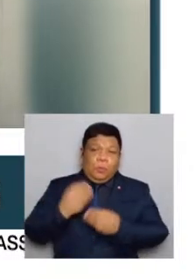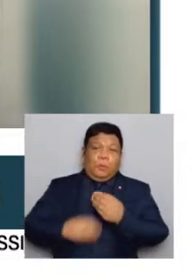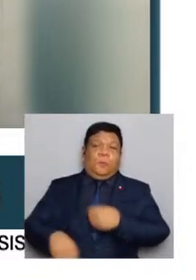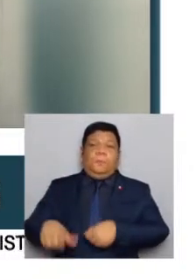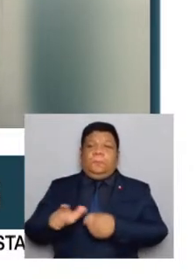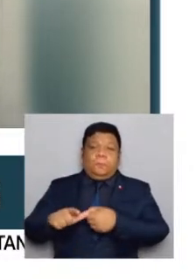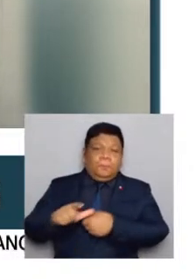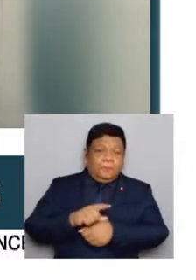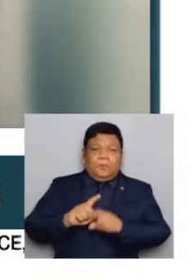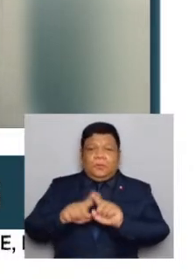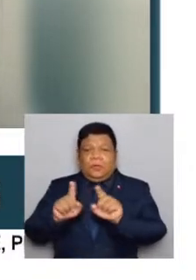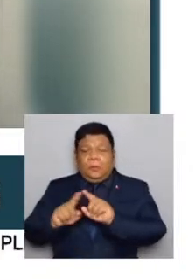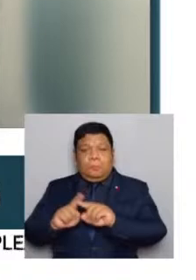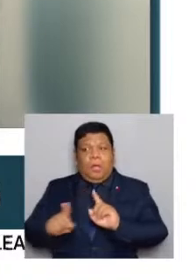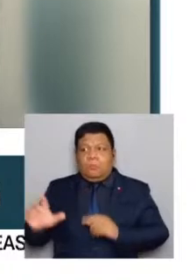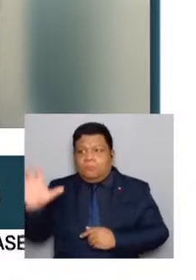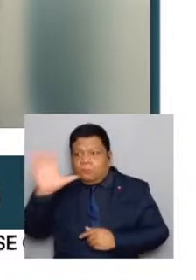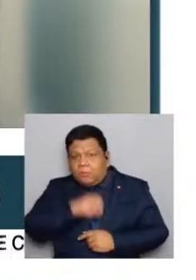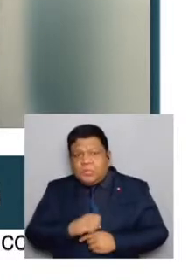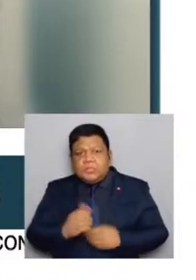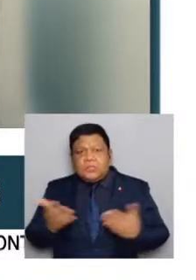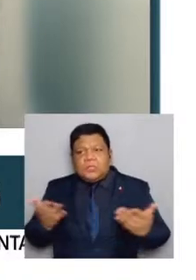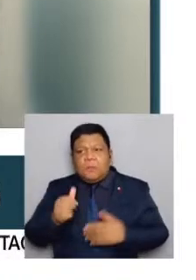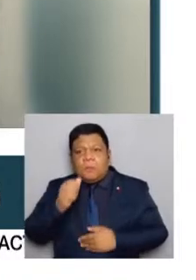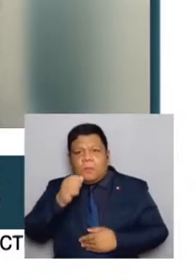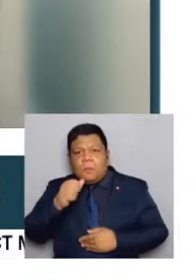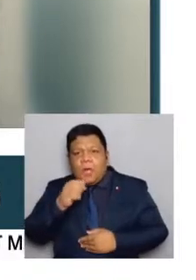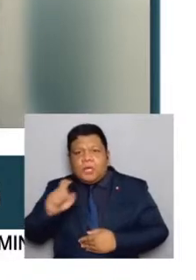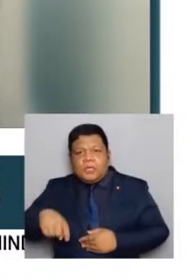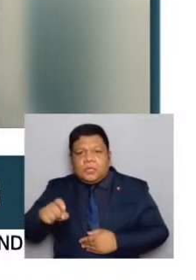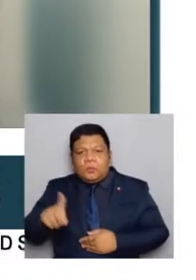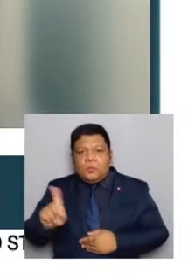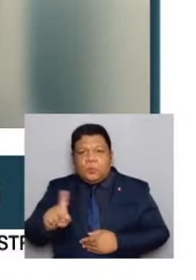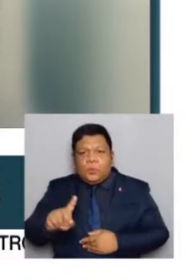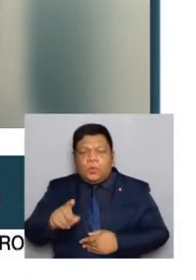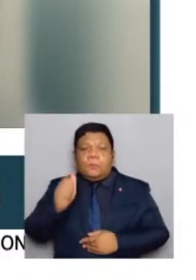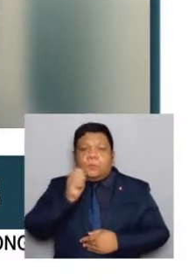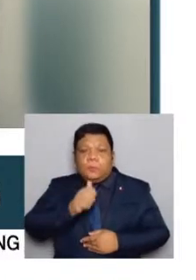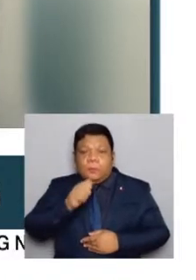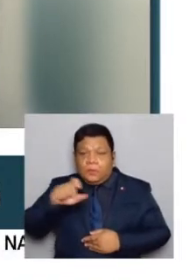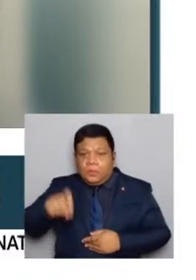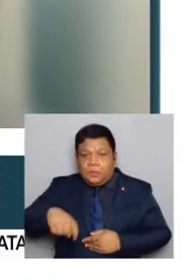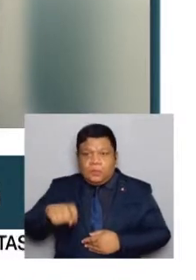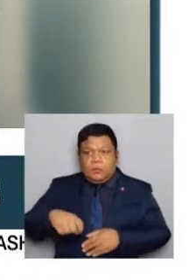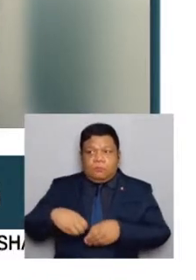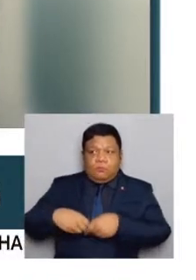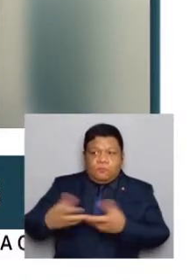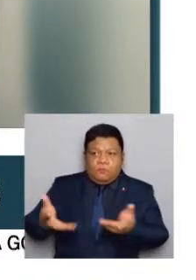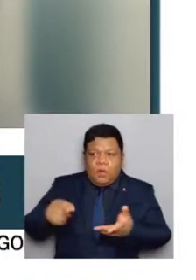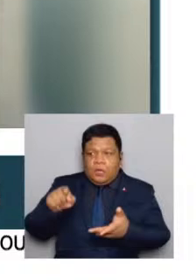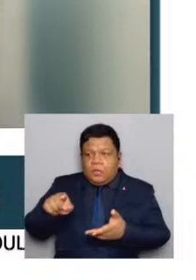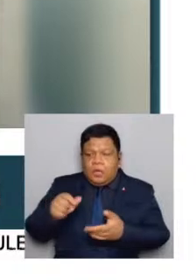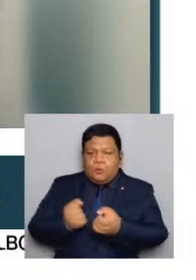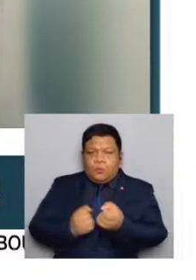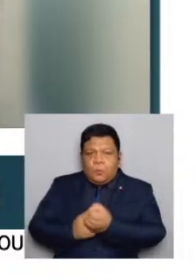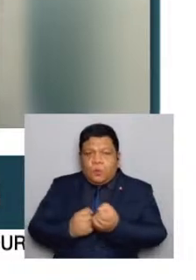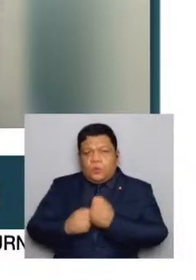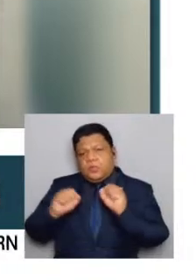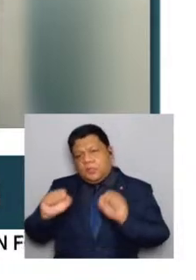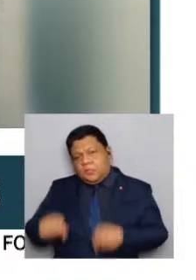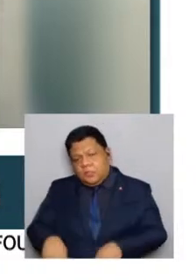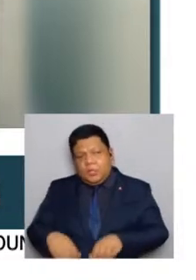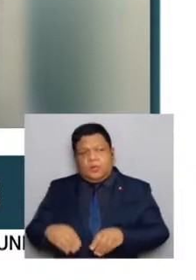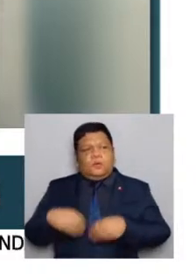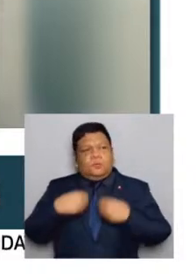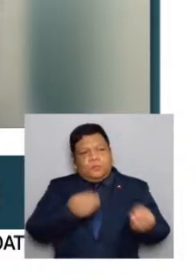but we missed out on providing what the women need. They need supplies that would allow them to provide water for